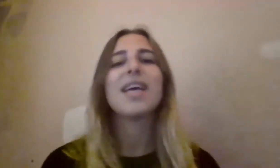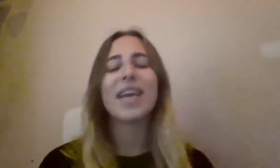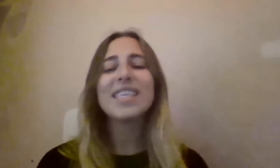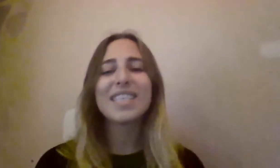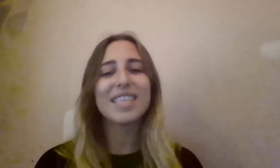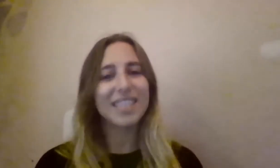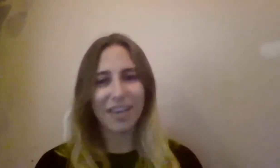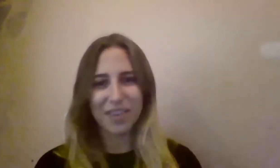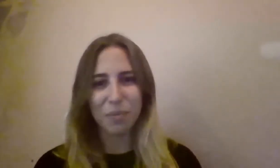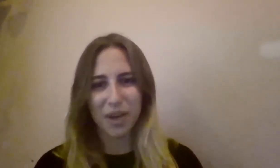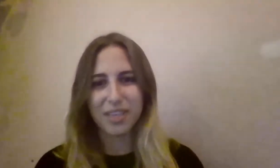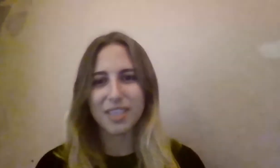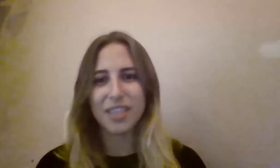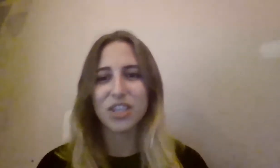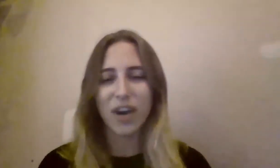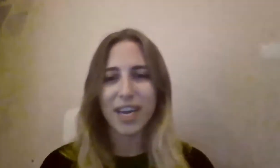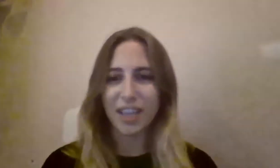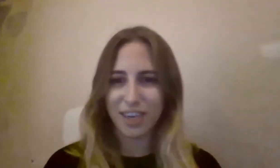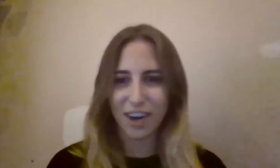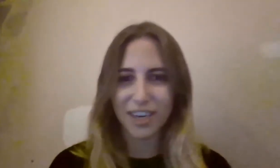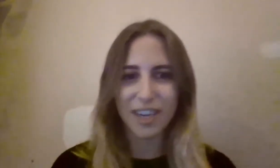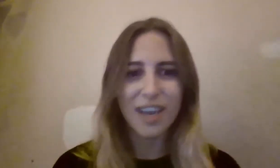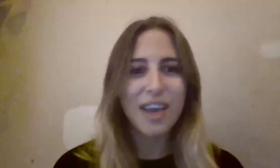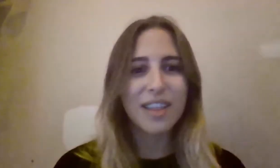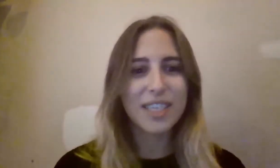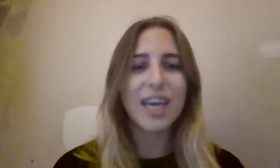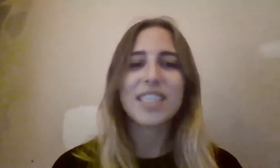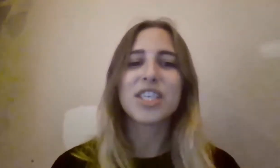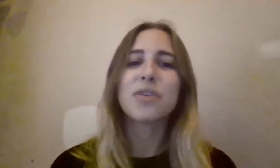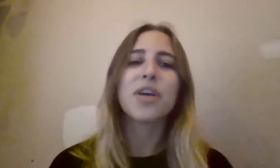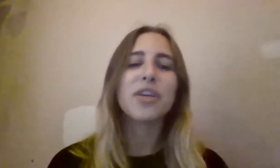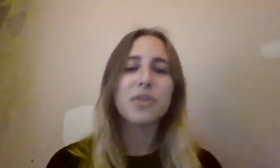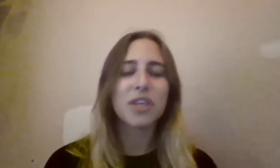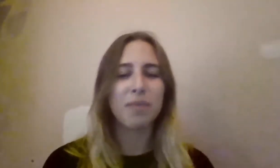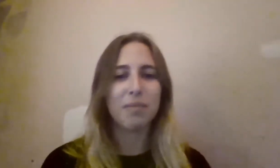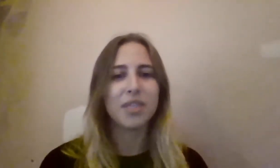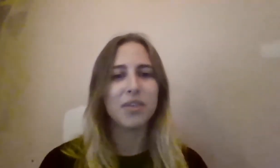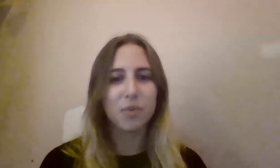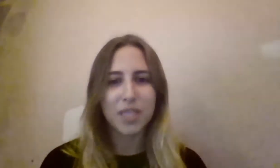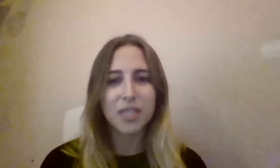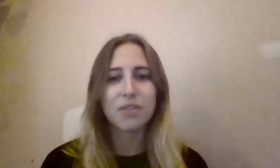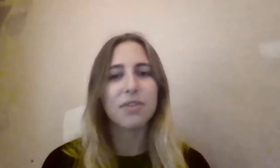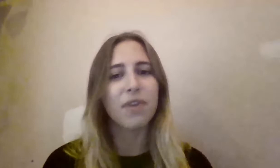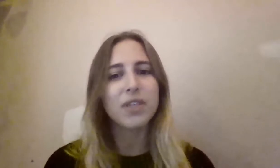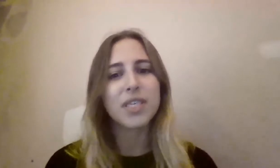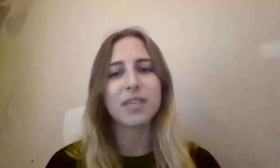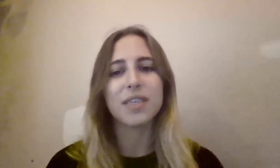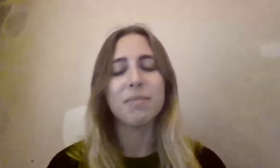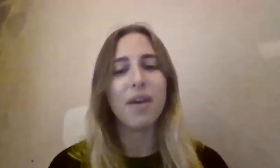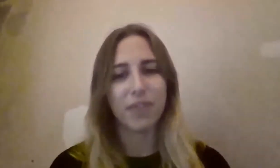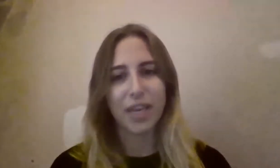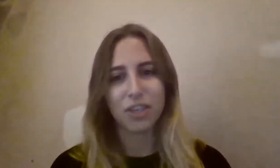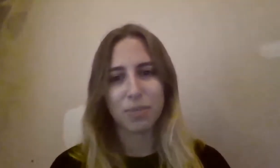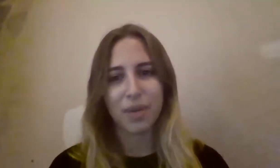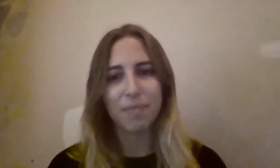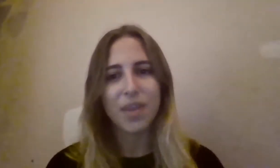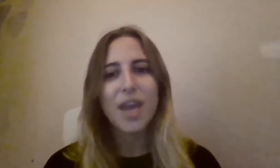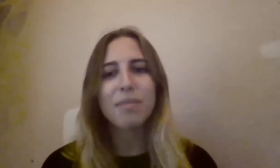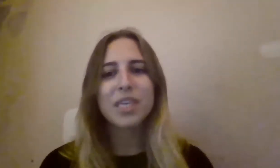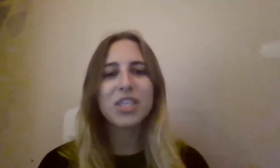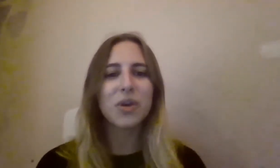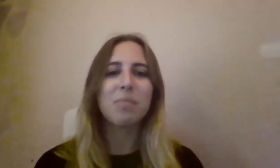Science 1971 to the Tricolor Guard. This class has shown a huge commitment to Queens through their volunteerism and